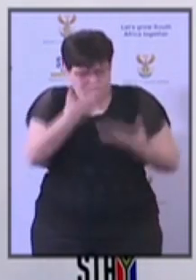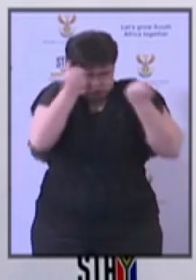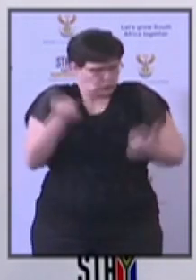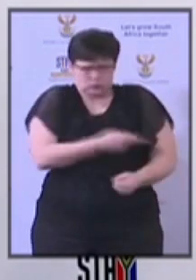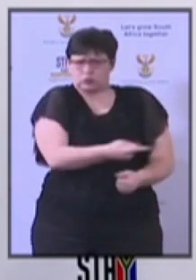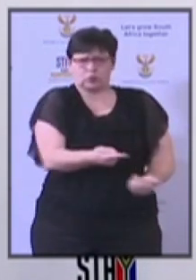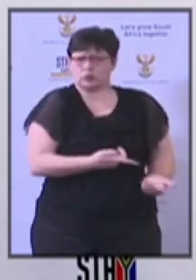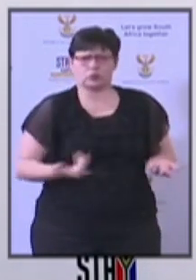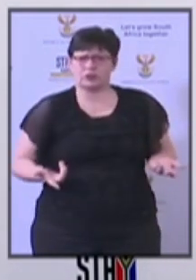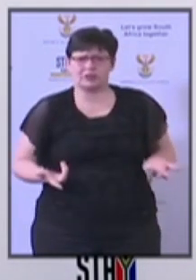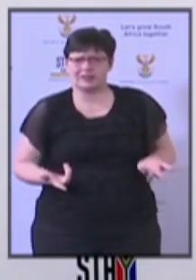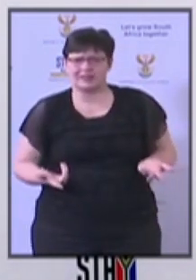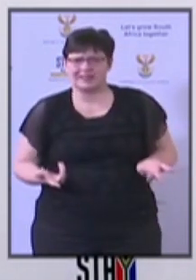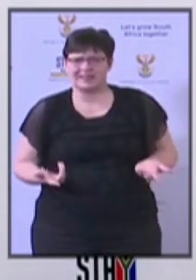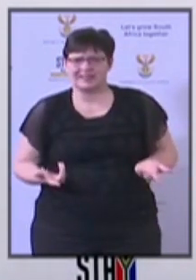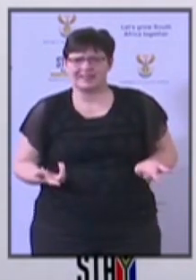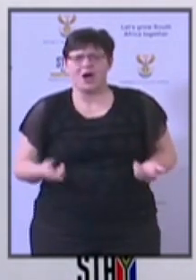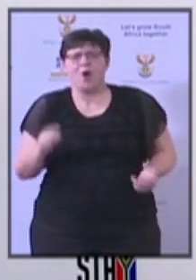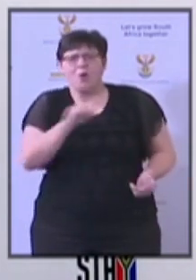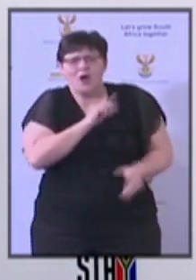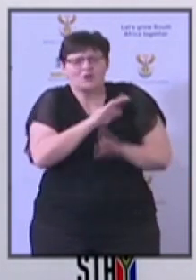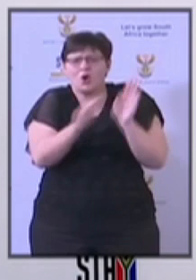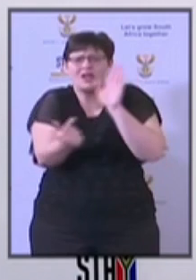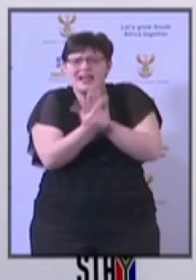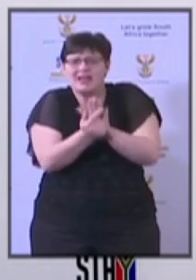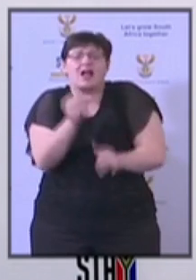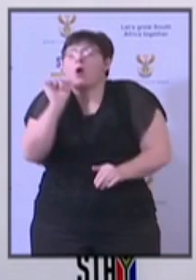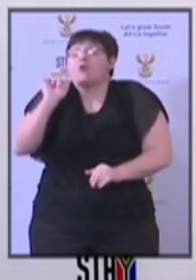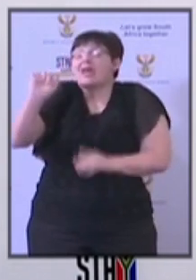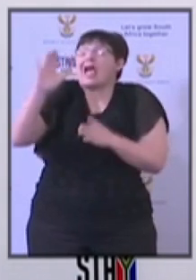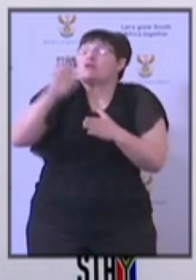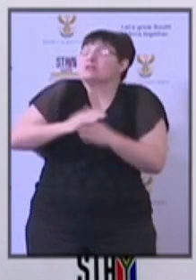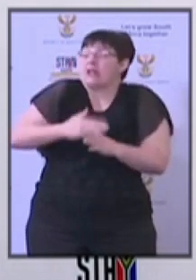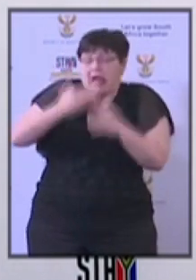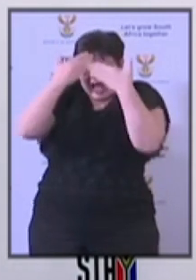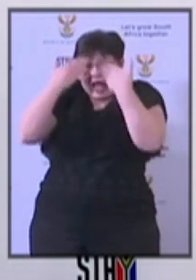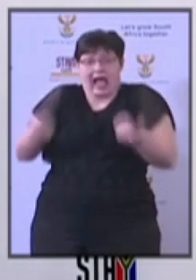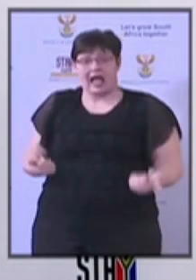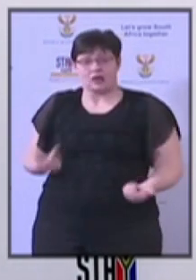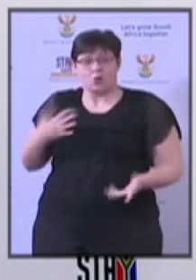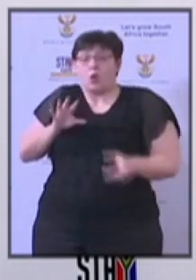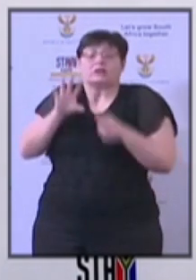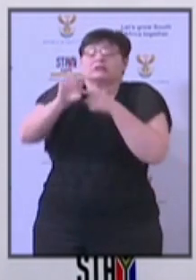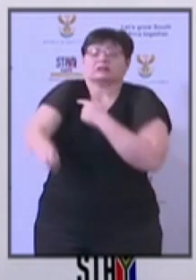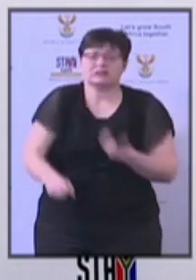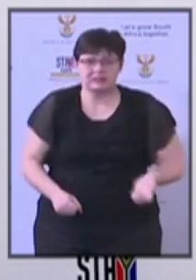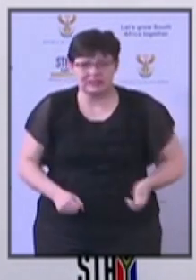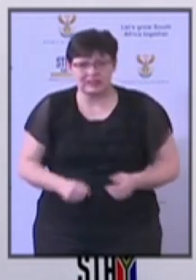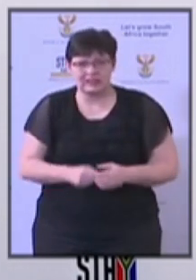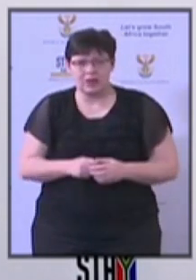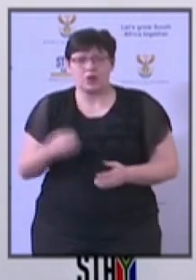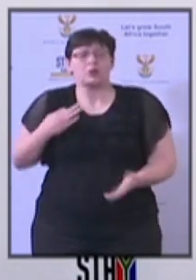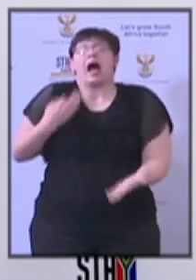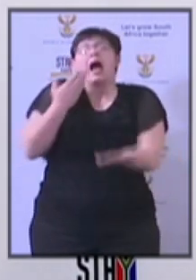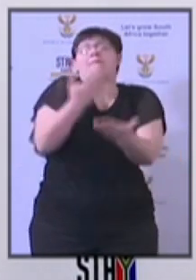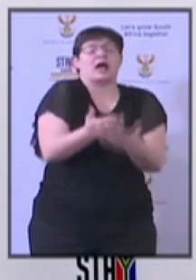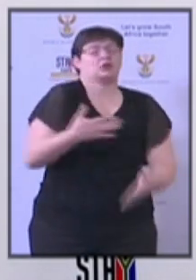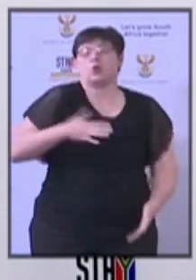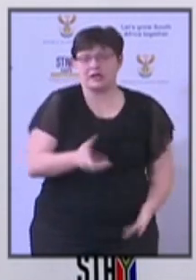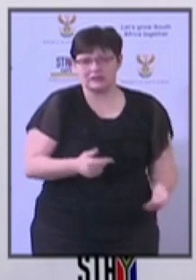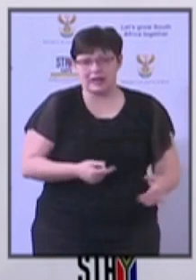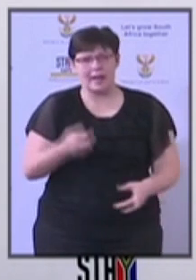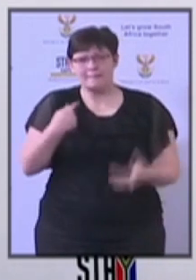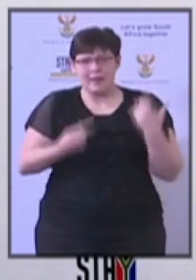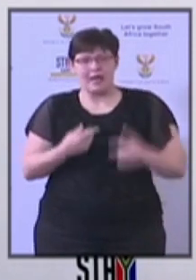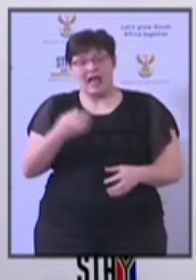because they came illegally for whatever reason. They don't want to be identified. They don't even want to apply because maybe they believe they are